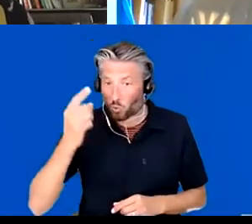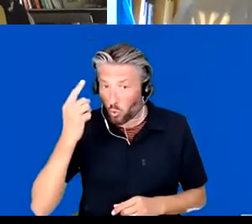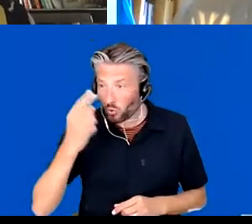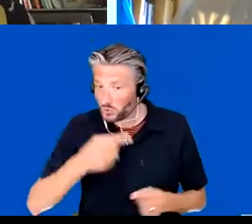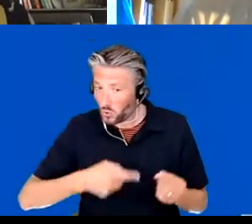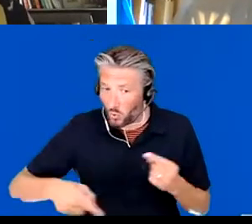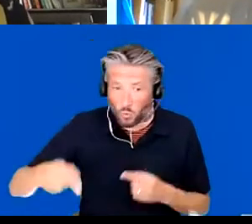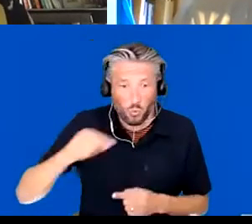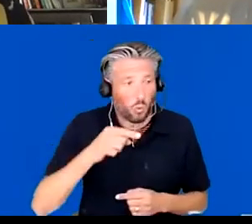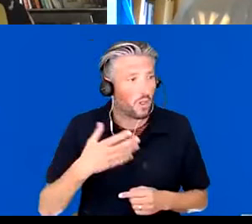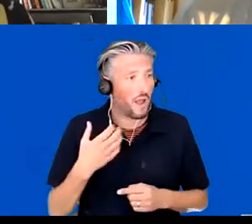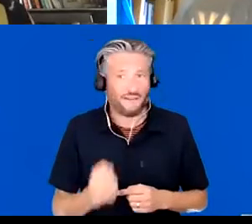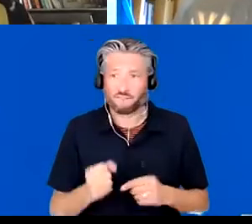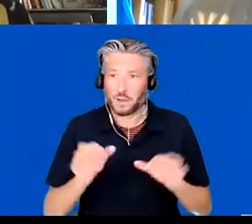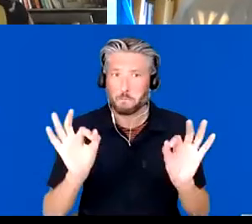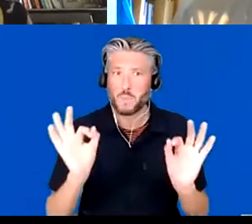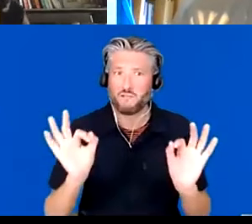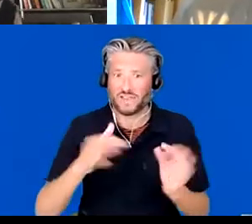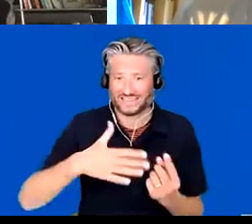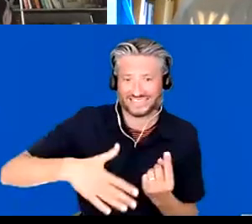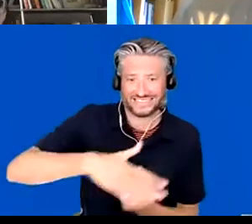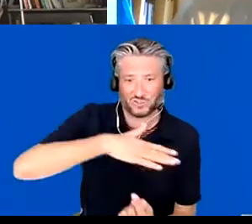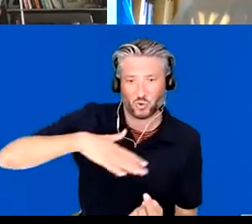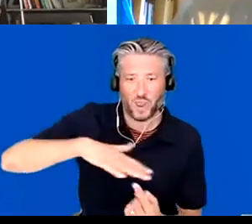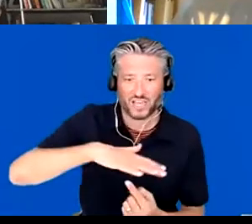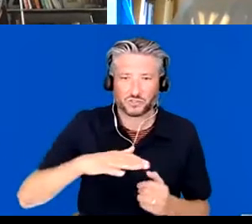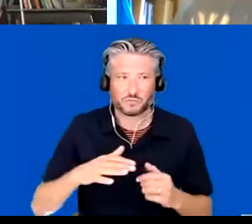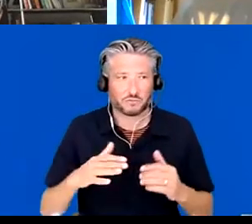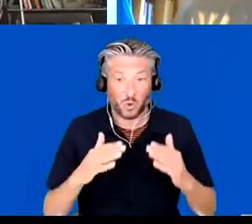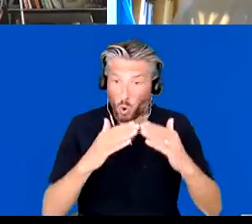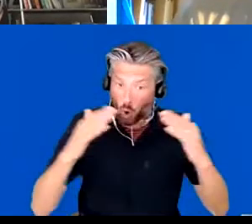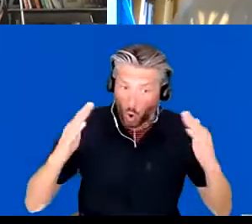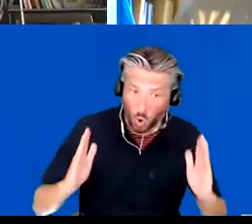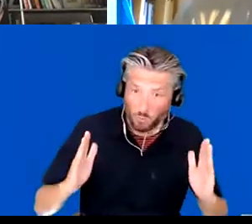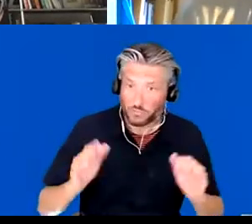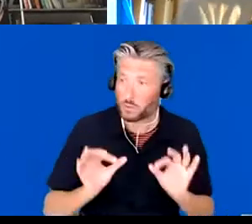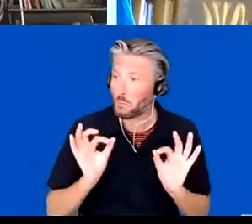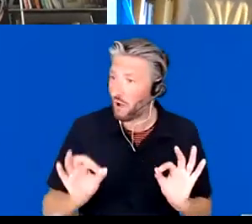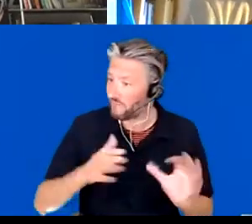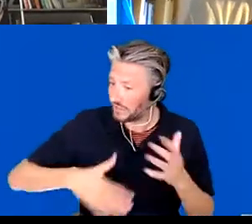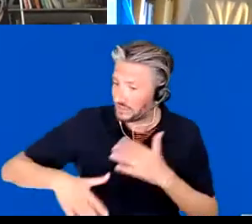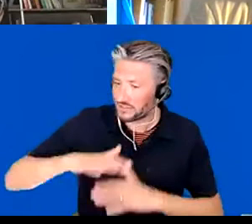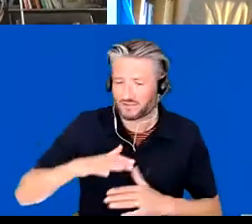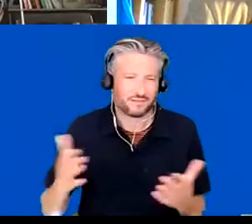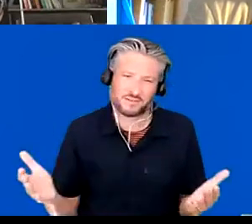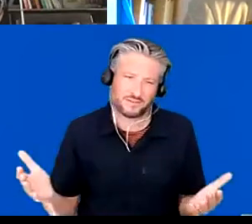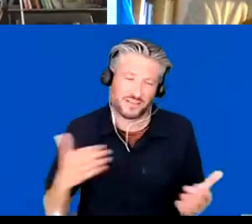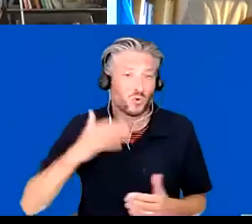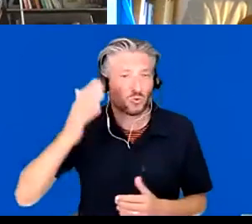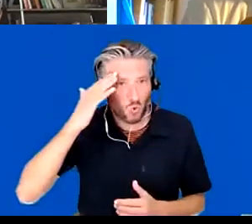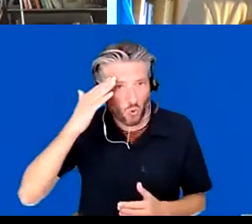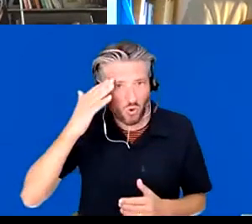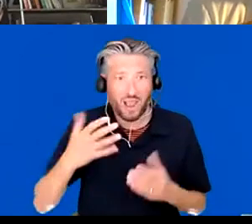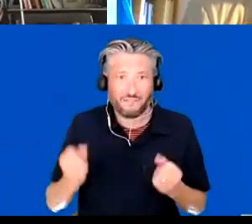conditions. So, you know, that we knew that there would be background noises and children coming in and cats coming in, and that was what